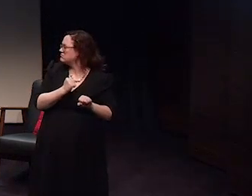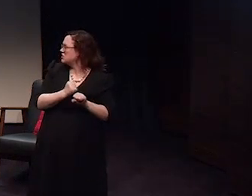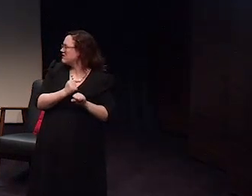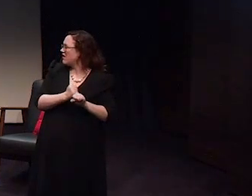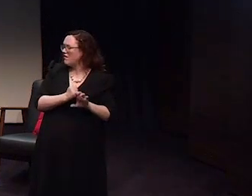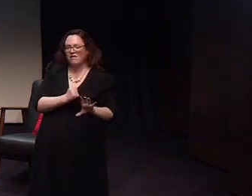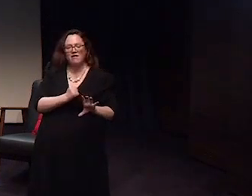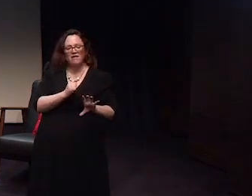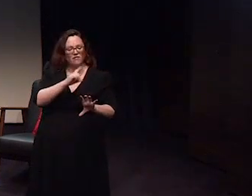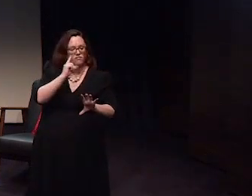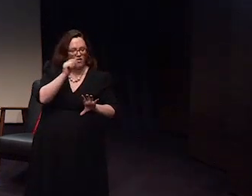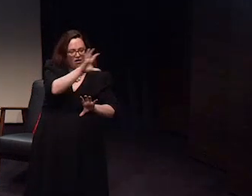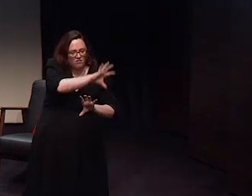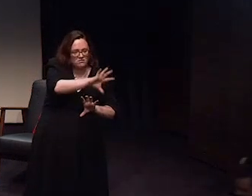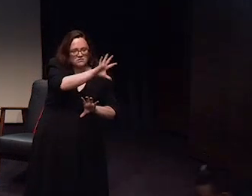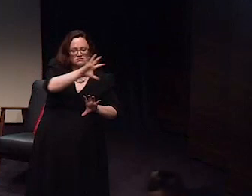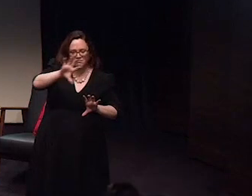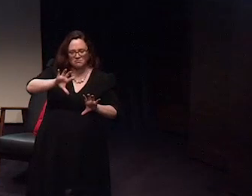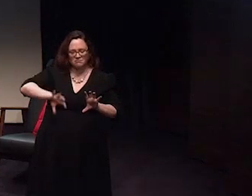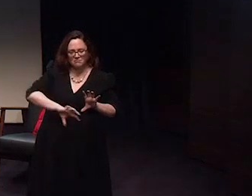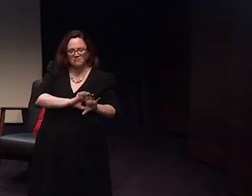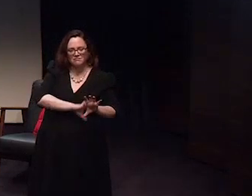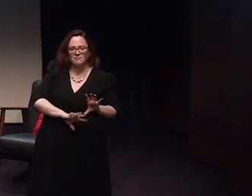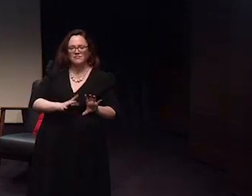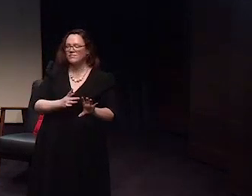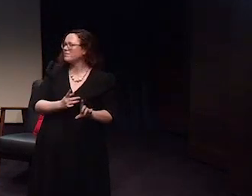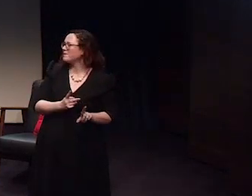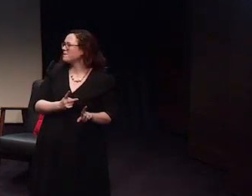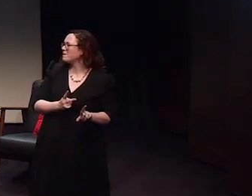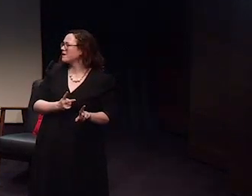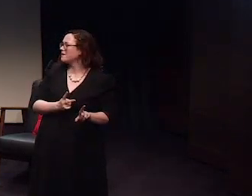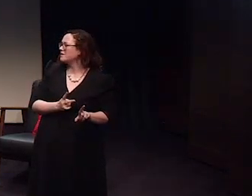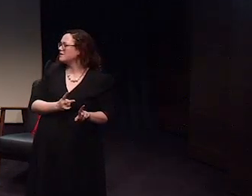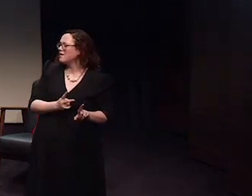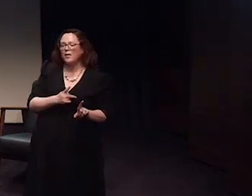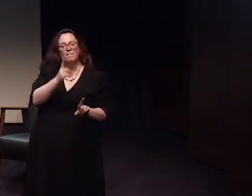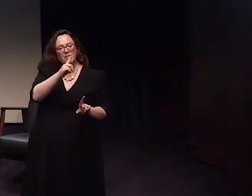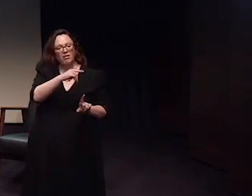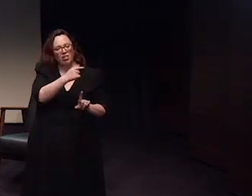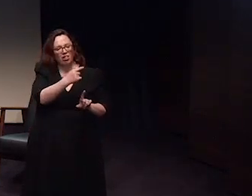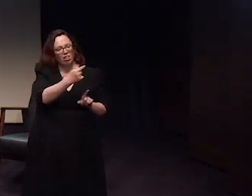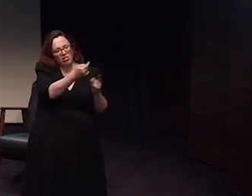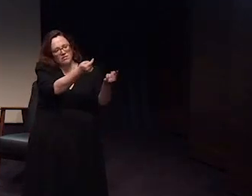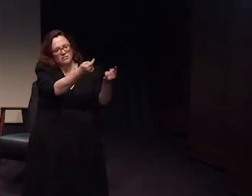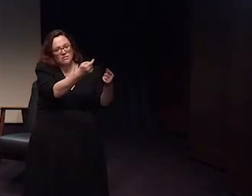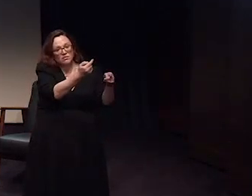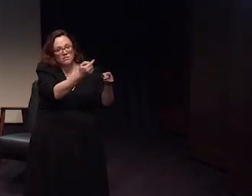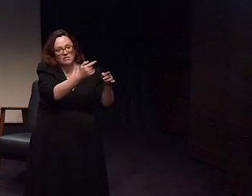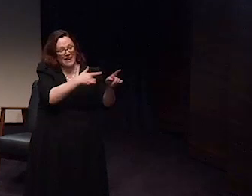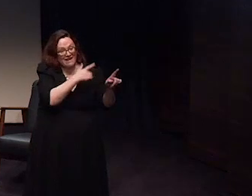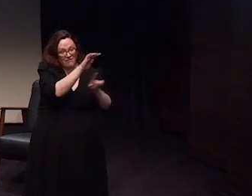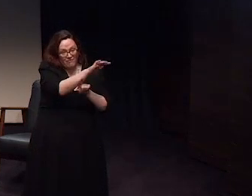are 500,000 inhabitants in the canton and about 200,000 more people who cross the border every day to come and work